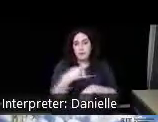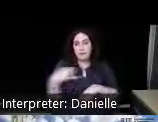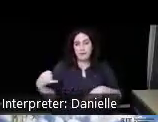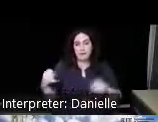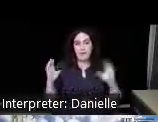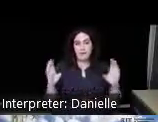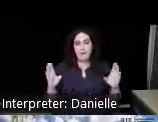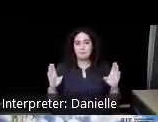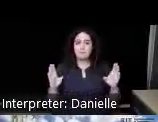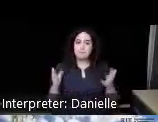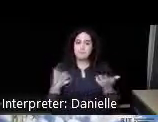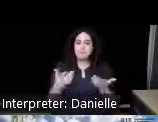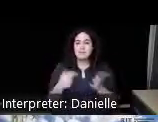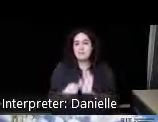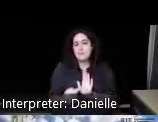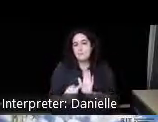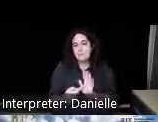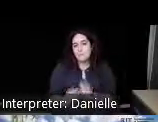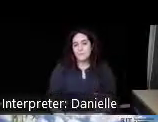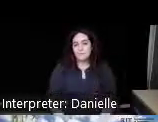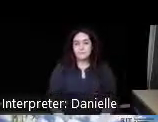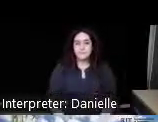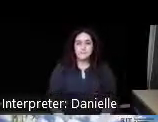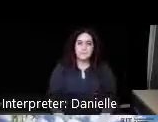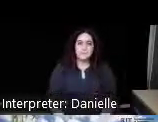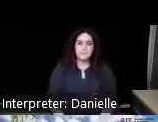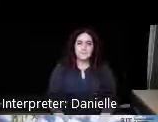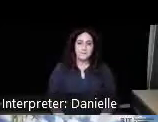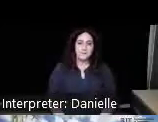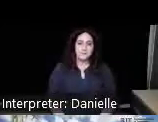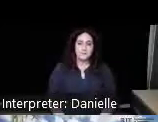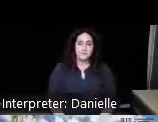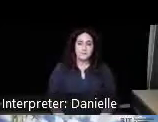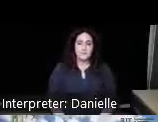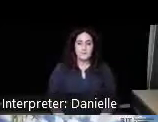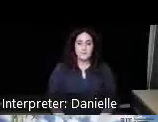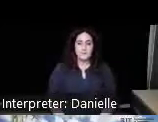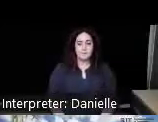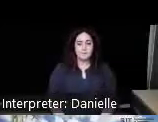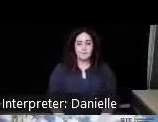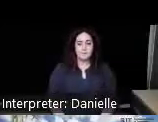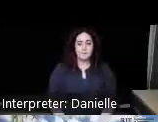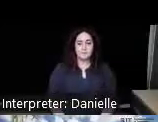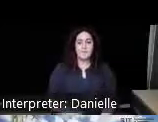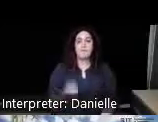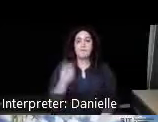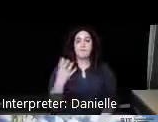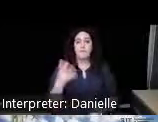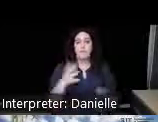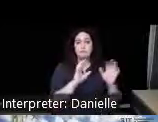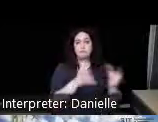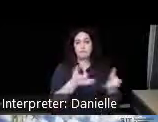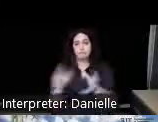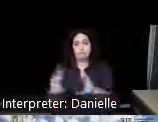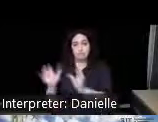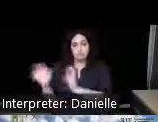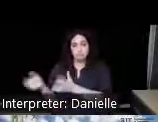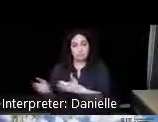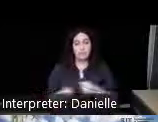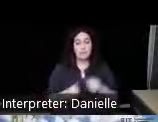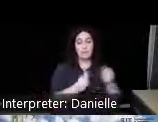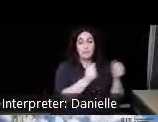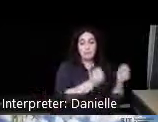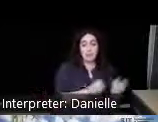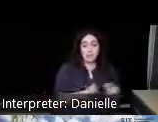kind of emphasizing 4 areas that's kind of typical in the steps of research. So planning,